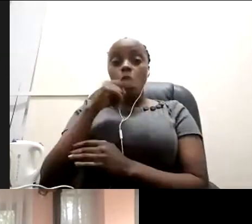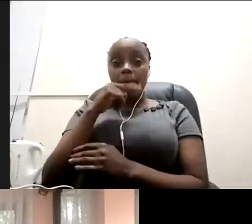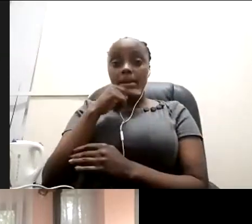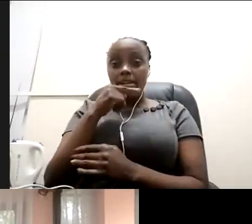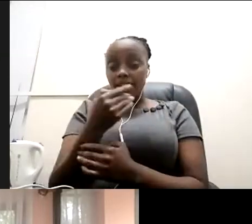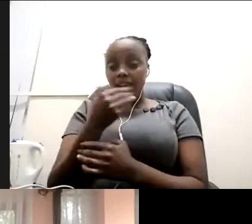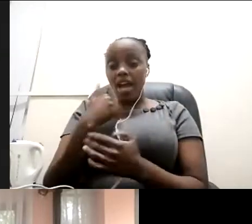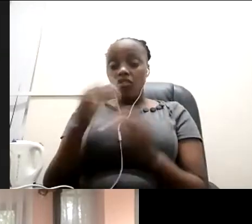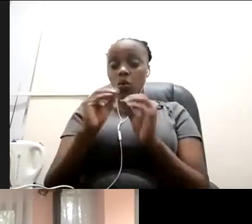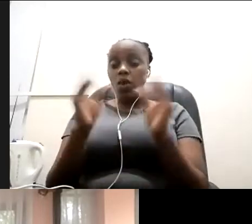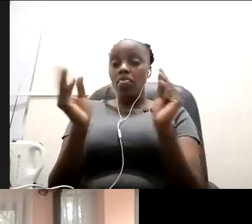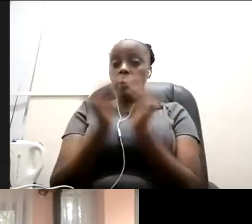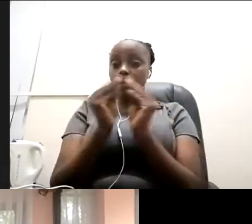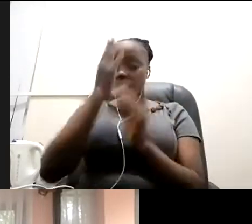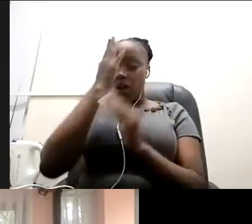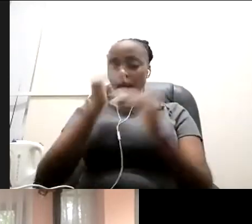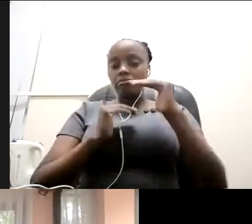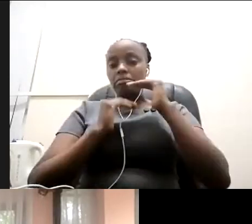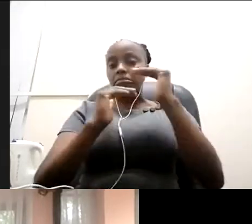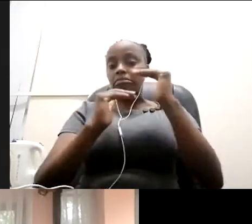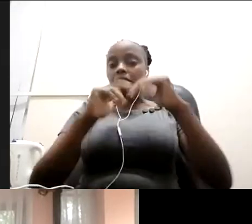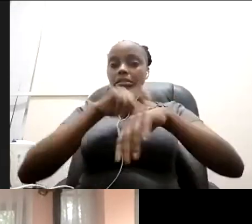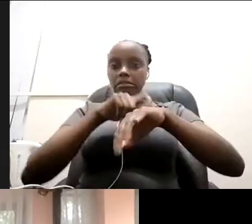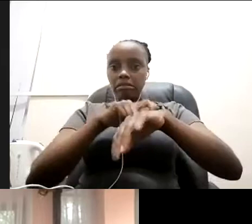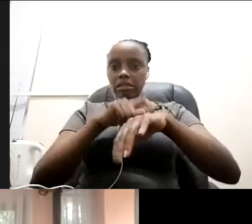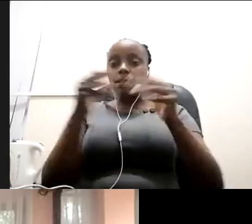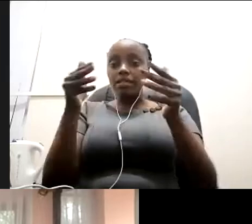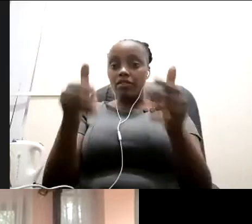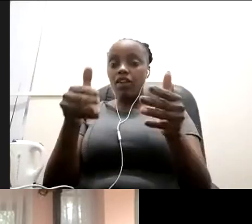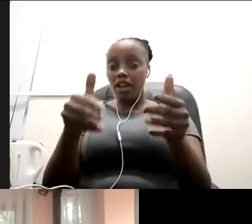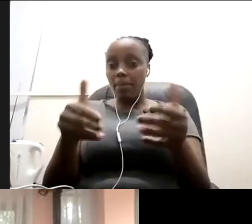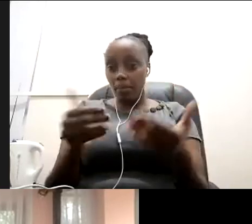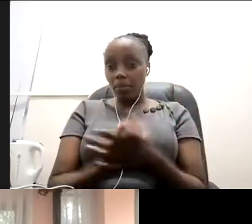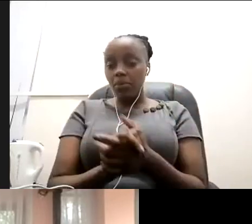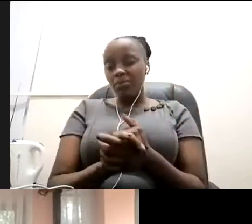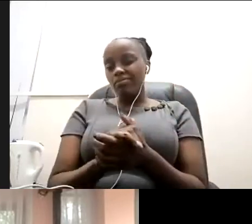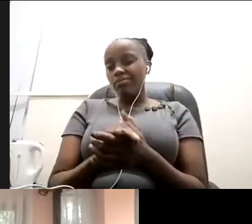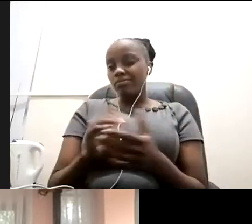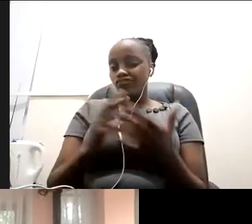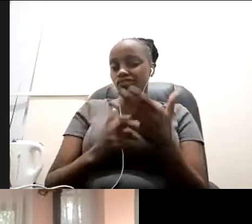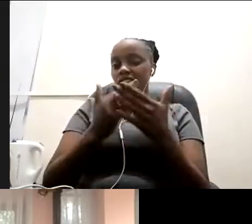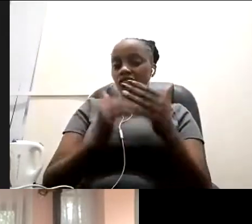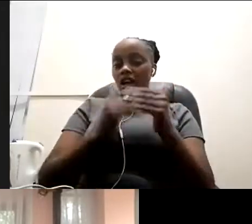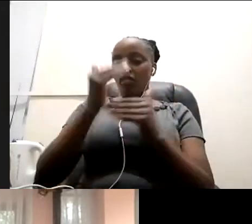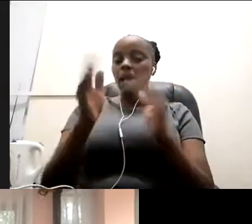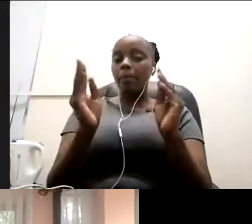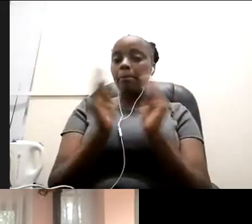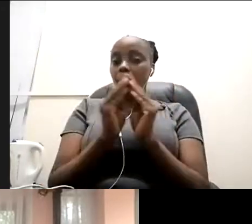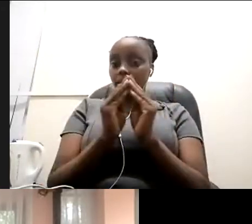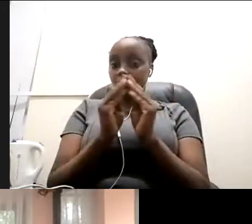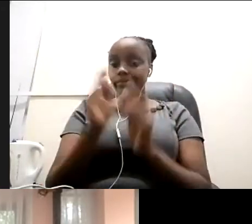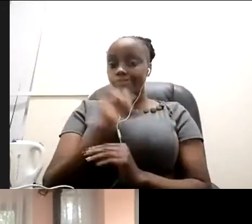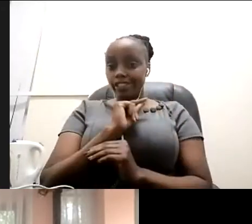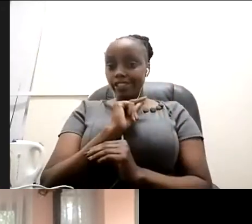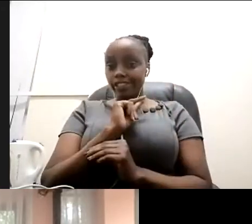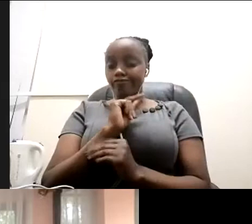in the meeting. Given the limited time, it's a very valuable source after the meeting of the comments.